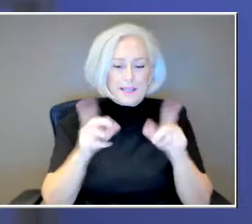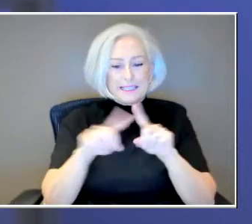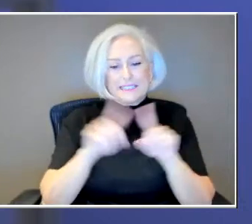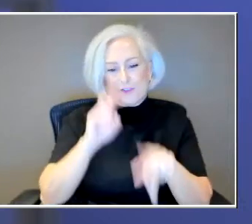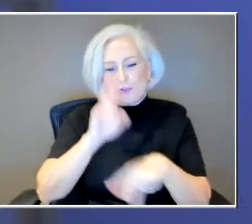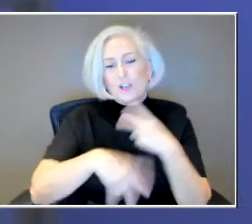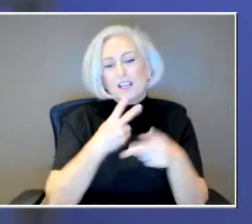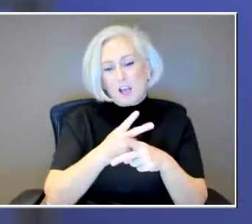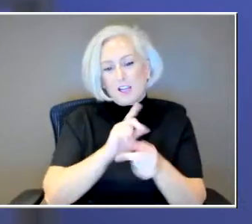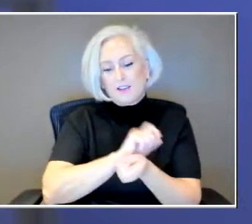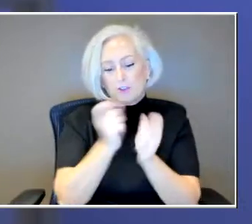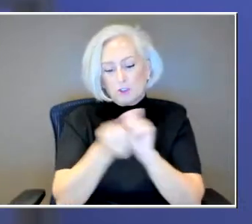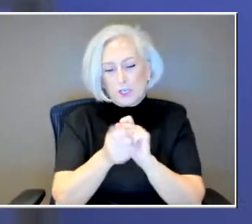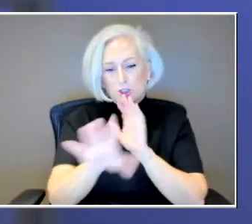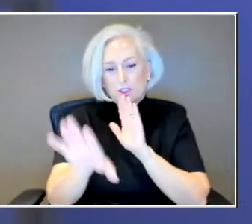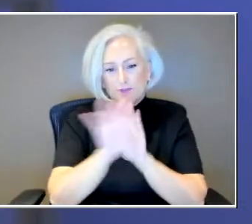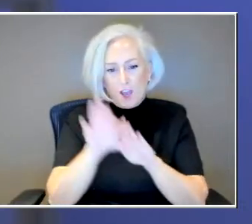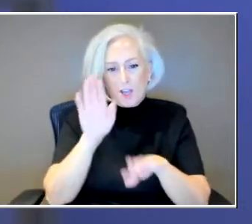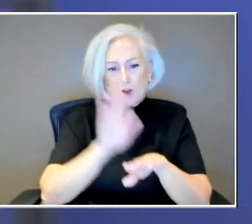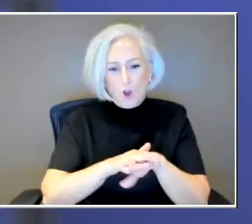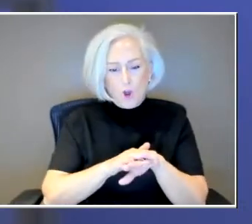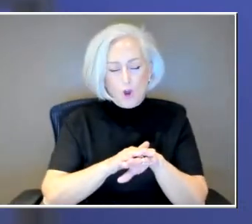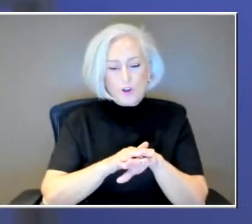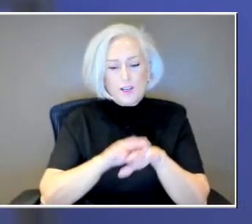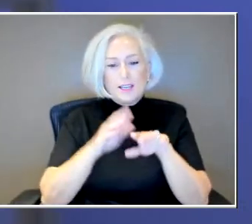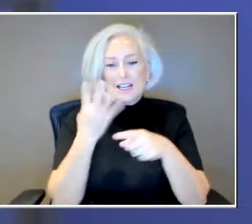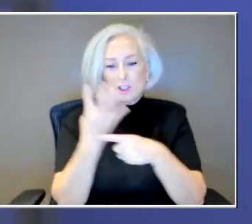genetic test report, and that's where genetic